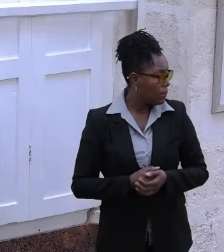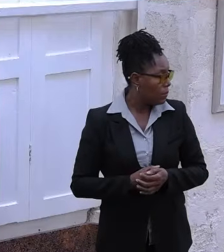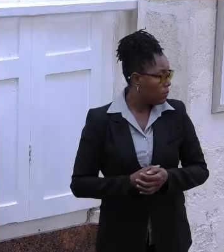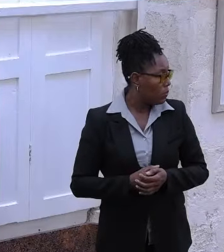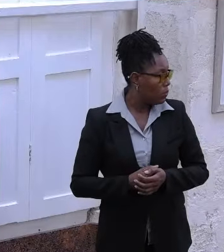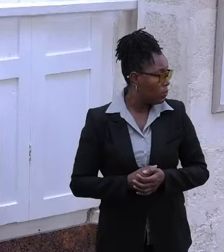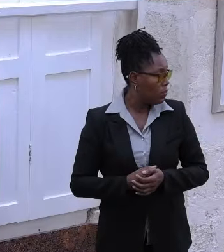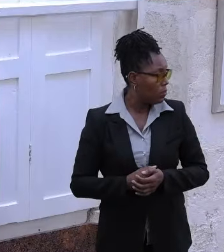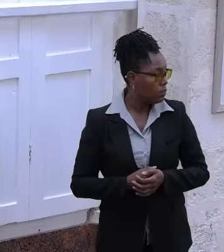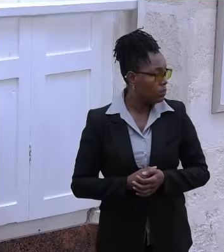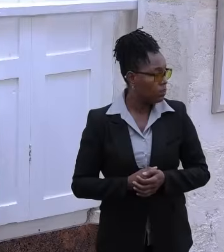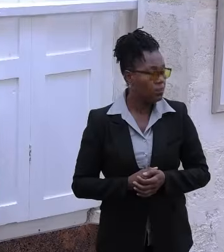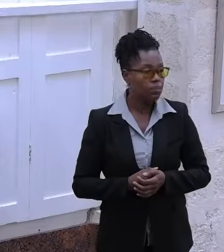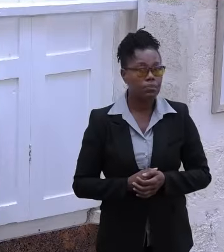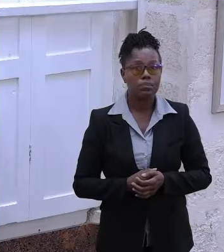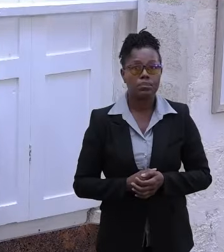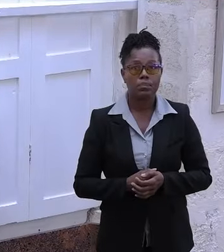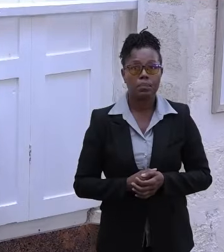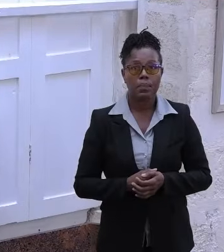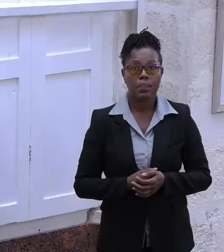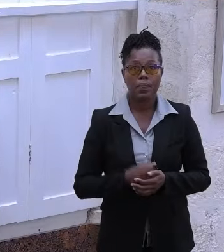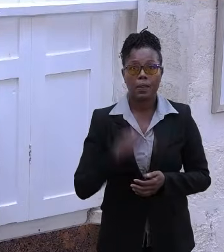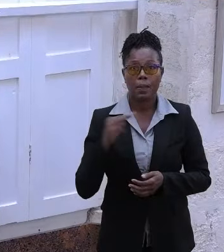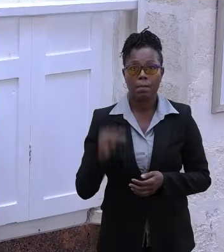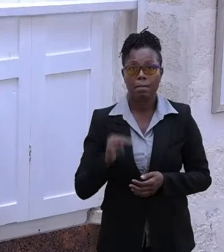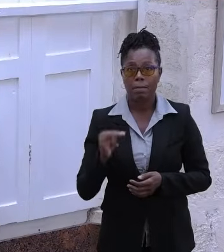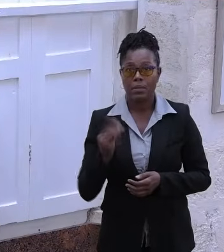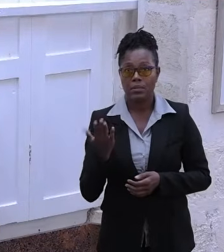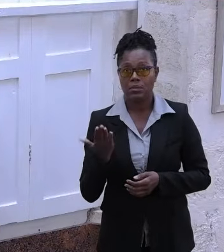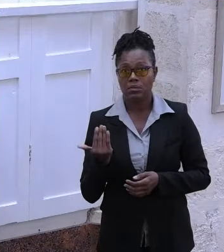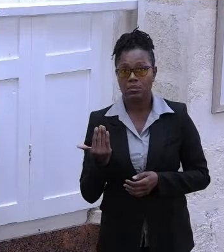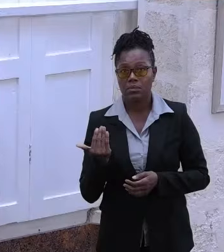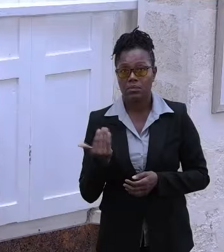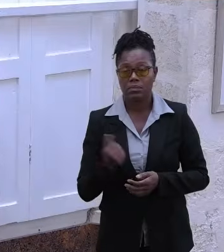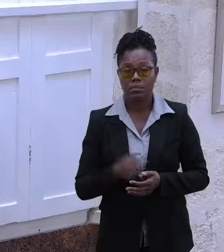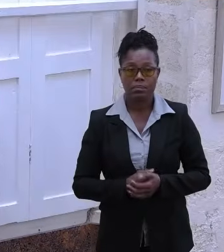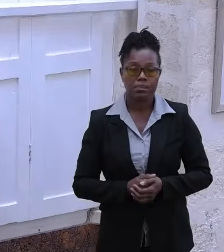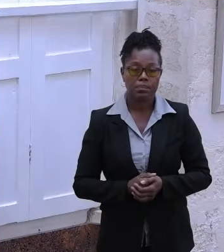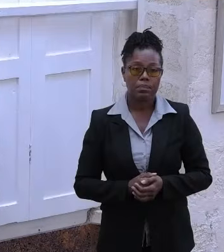We have Monday the 15th.